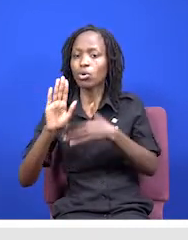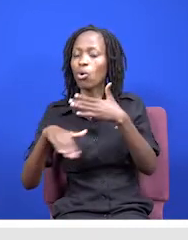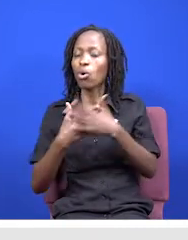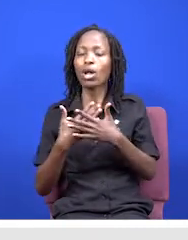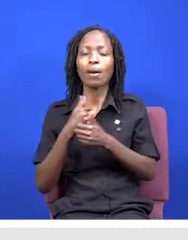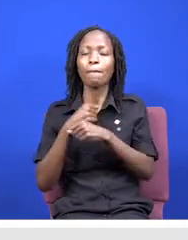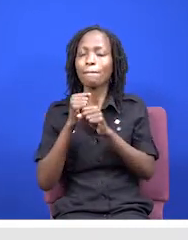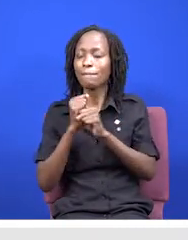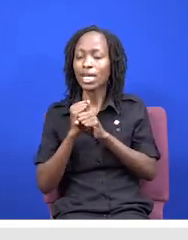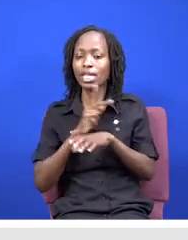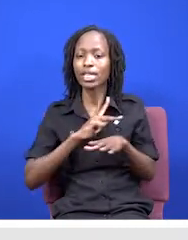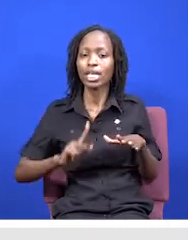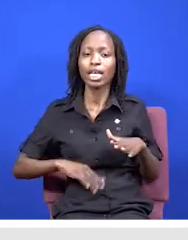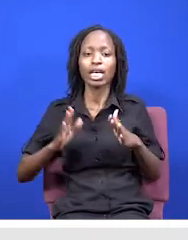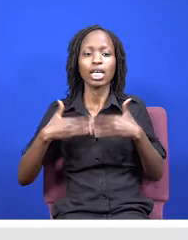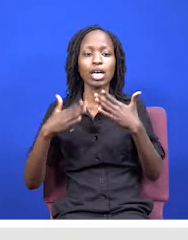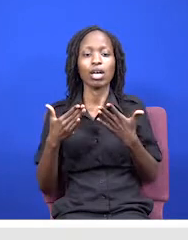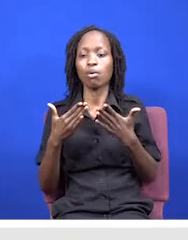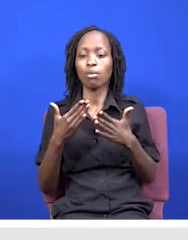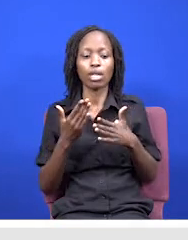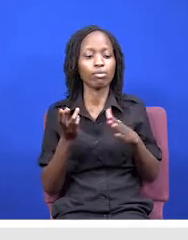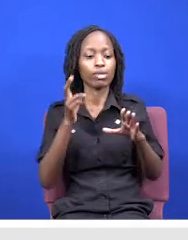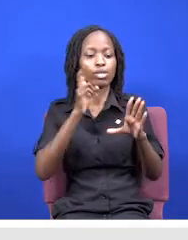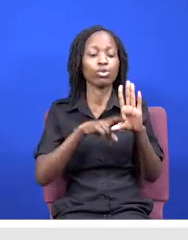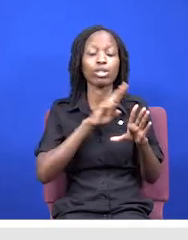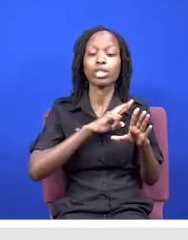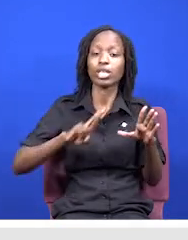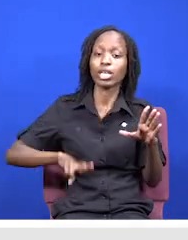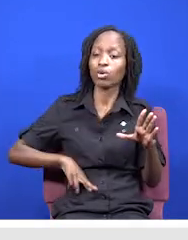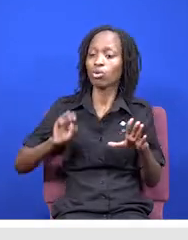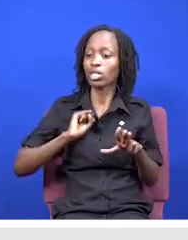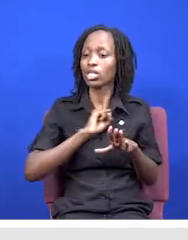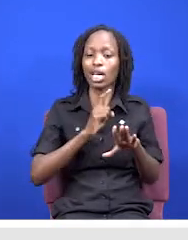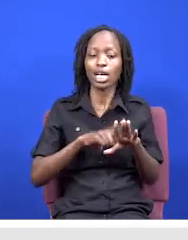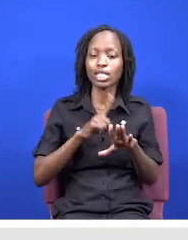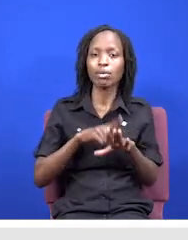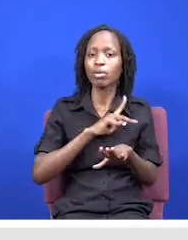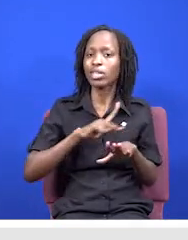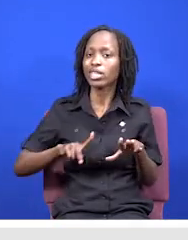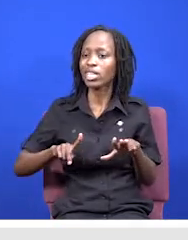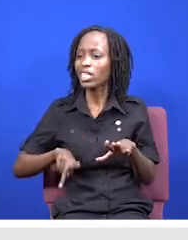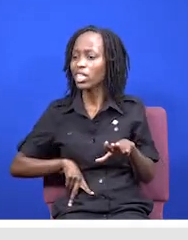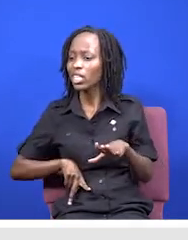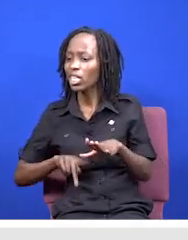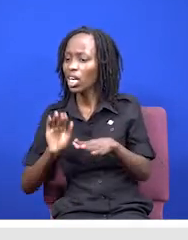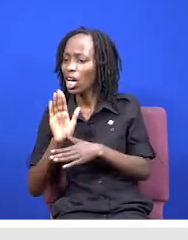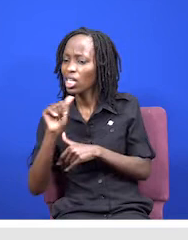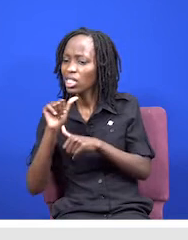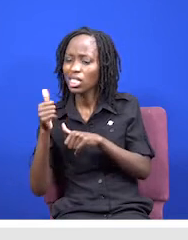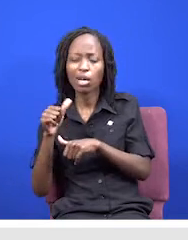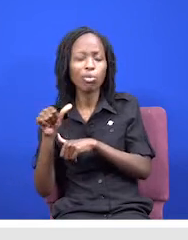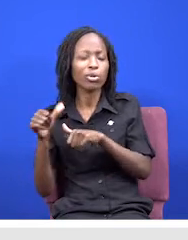Mishael, and Azariah, so they were brought into the royal service. Whenever the king consulted them in any matter